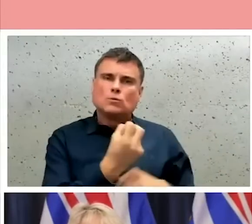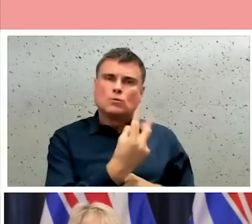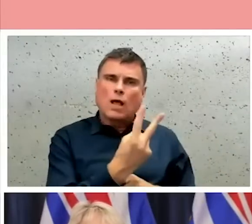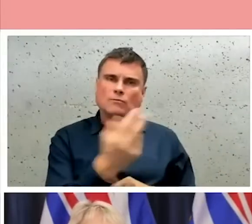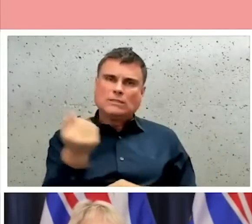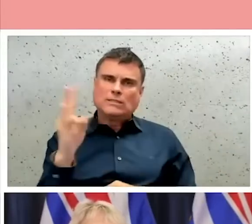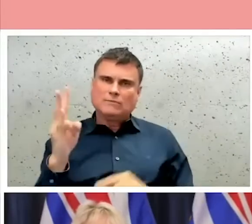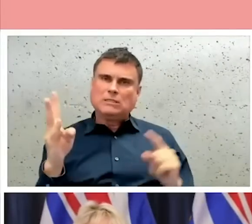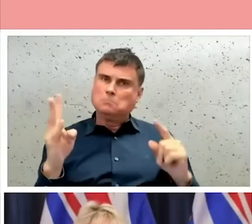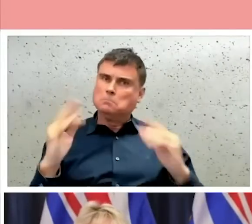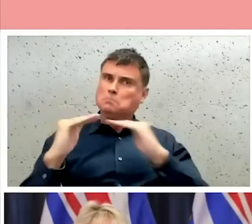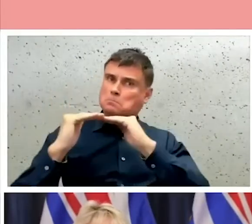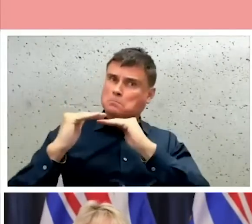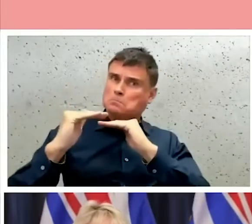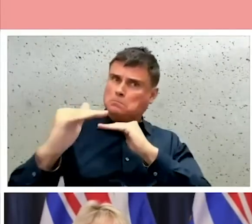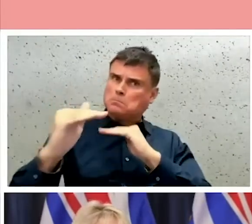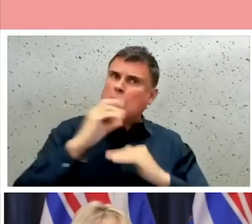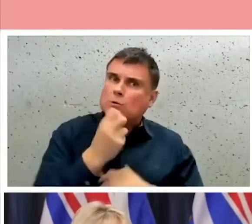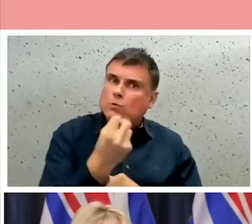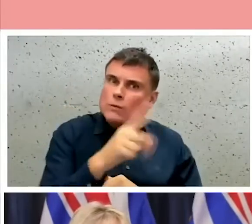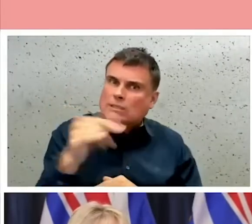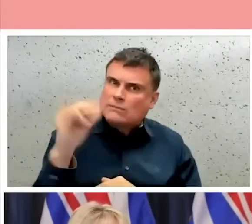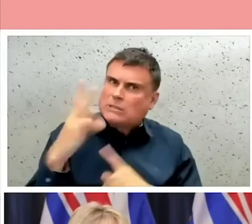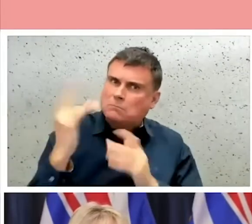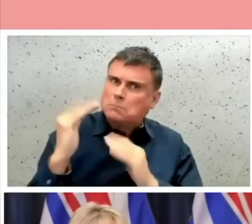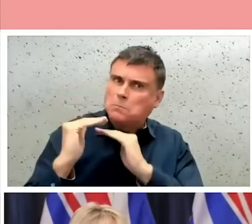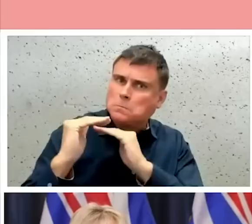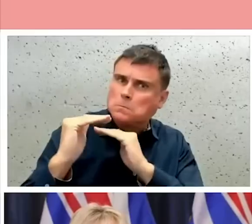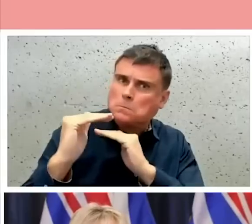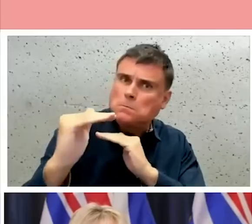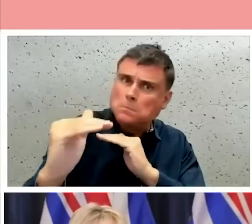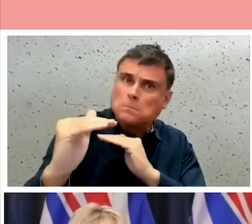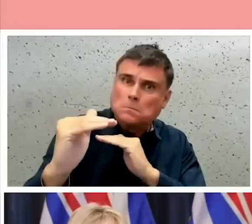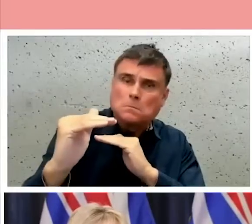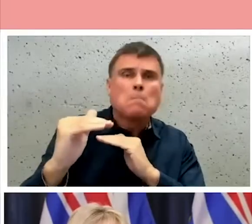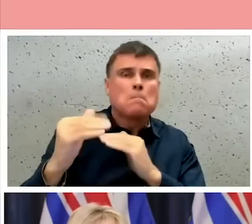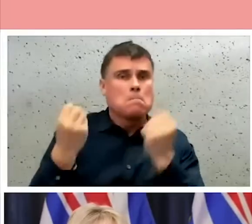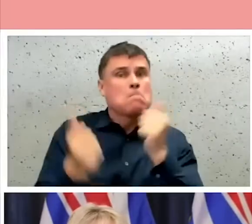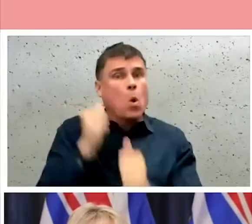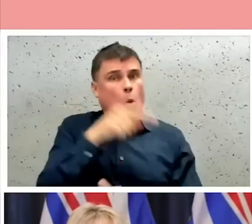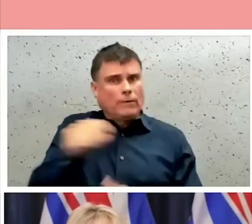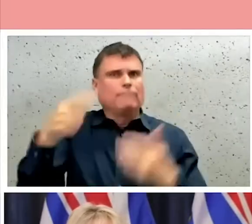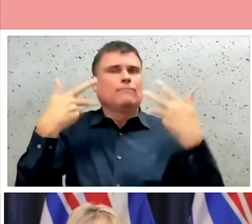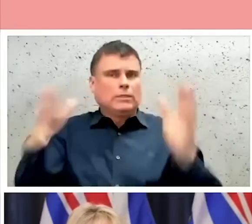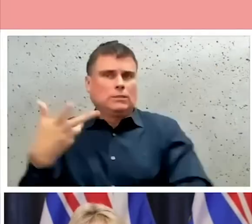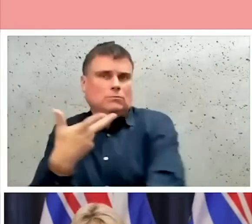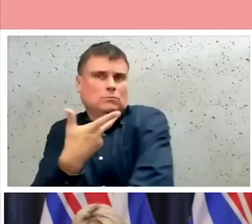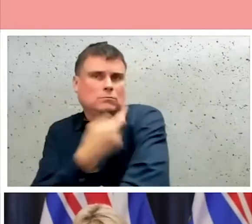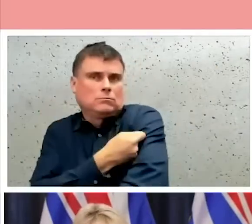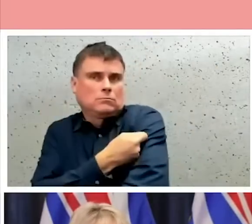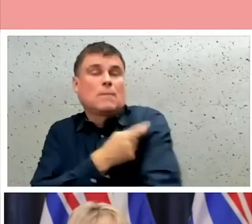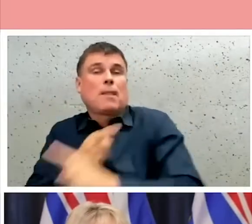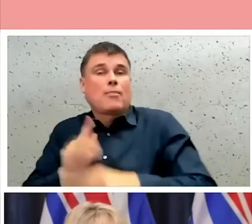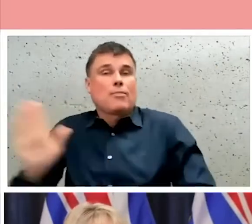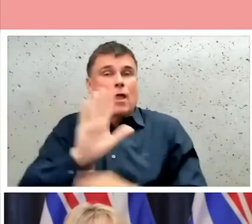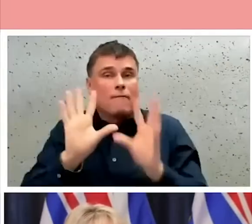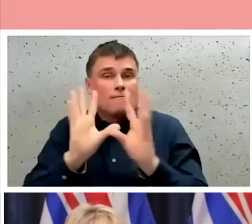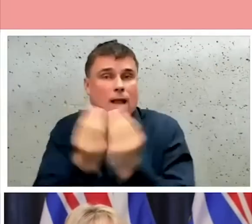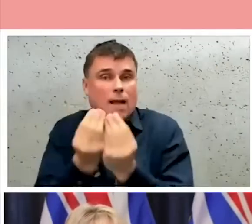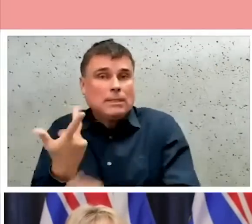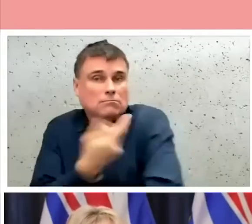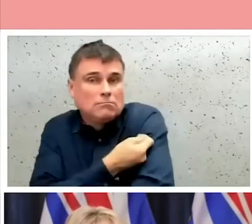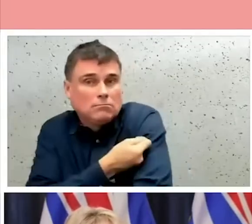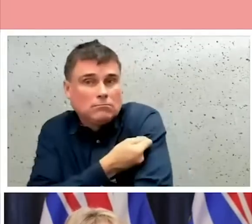the areas where we have very high immunization rates in families and communities, particularly Vancouver Coastal and Island